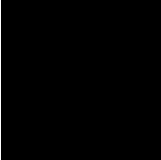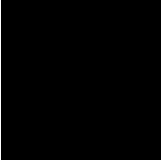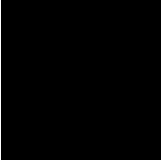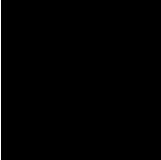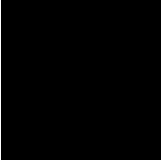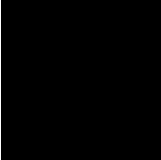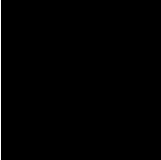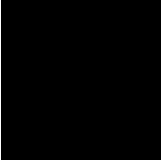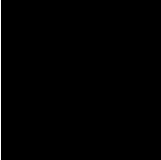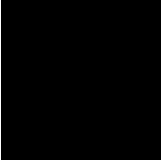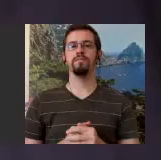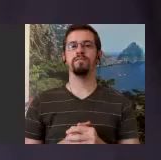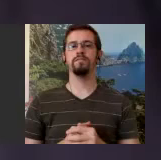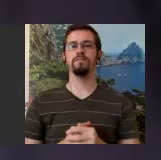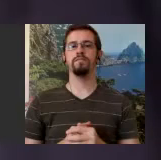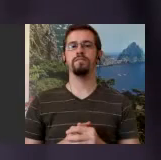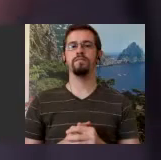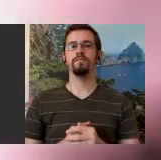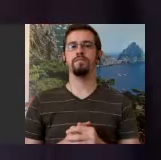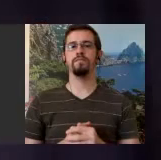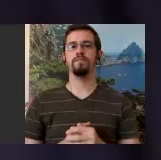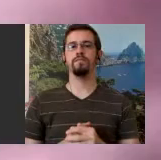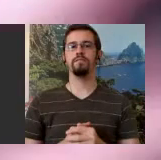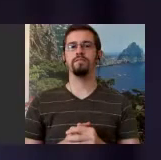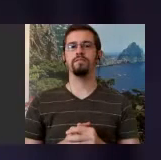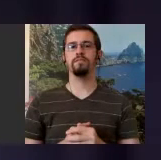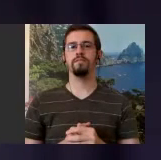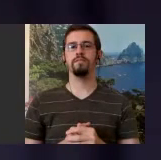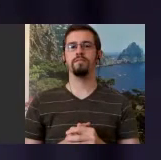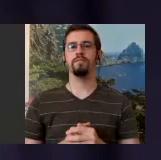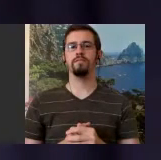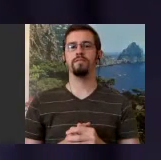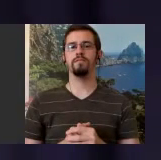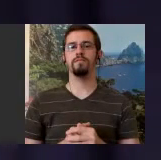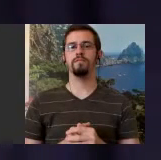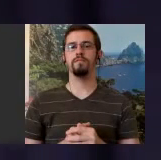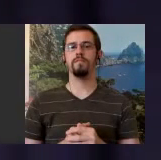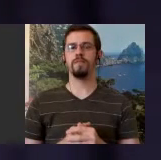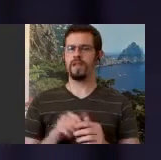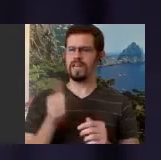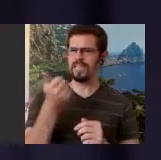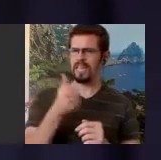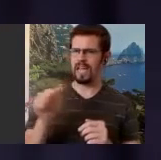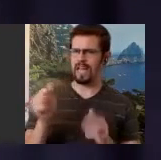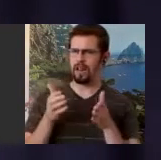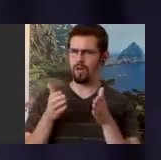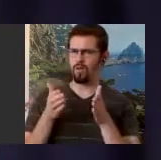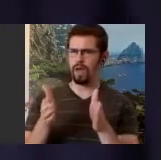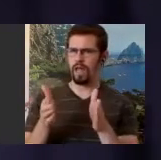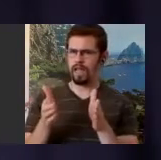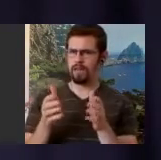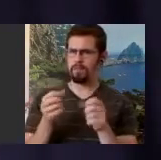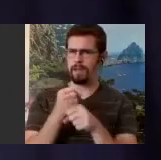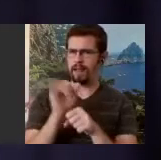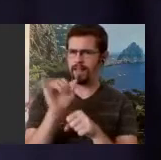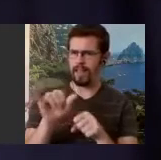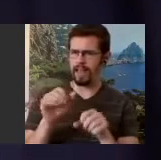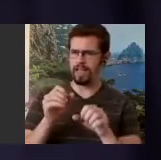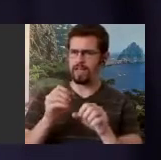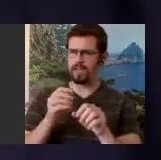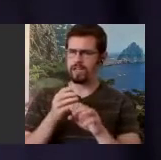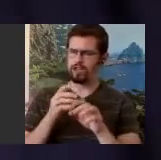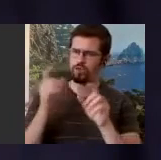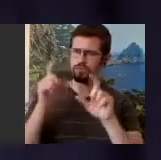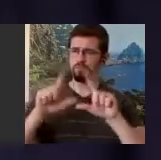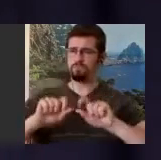Is there any way to make that be the main screen when it shows? Because right now it's just at the bottom. Okay, what you do is you click